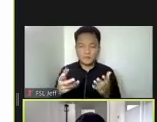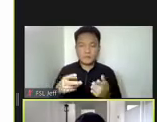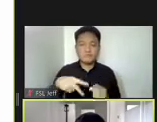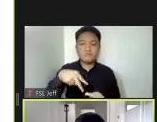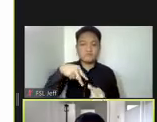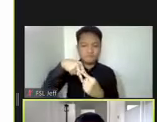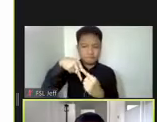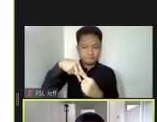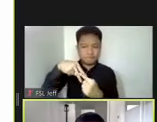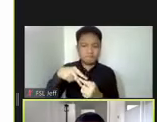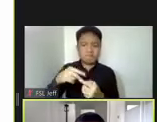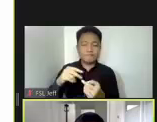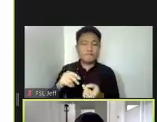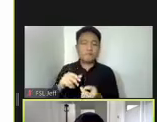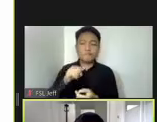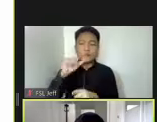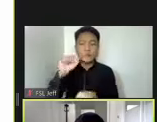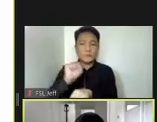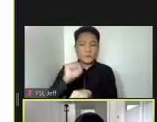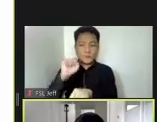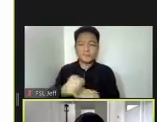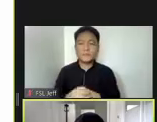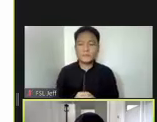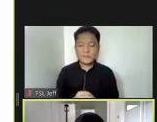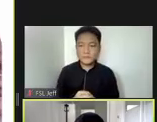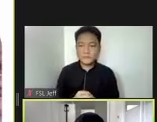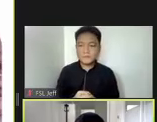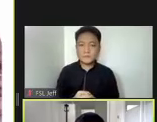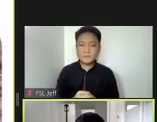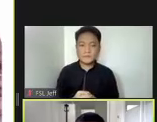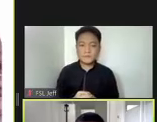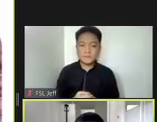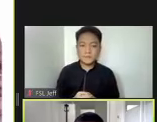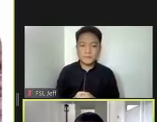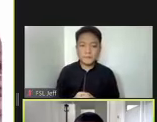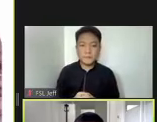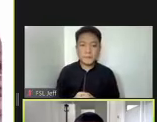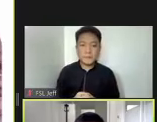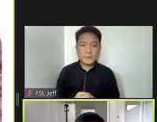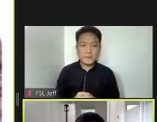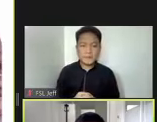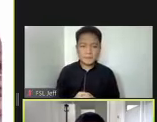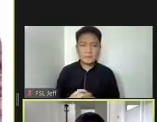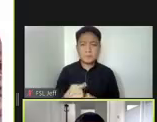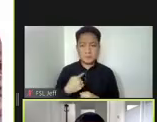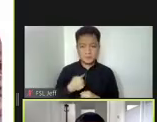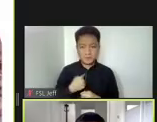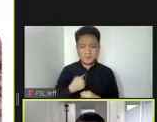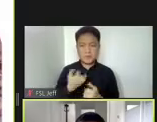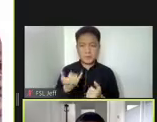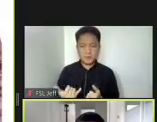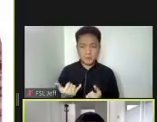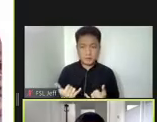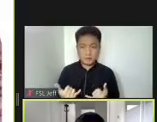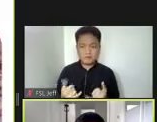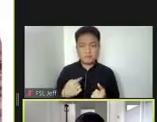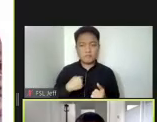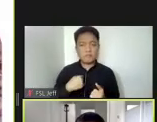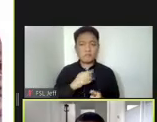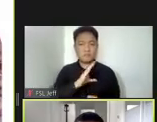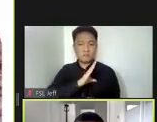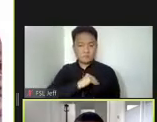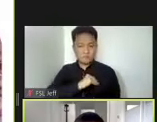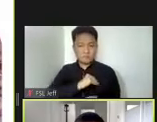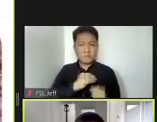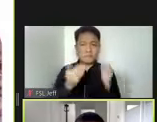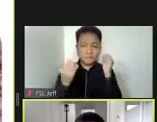I consider that as my lowest point. It was very painful and physically and also emotionally. It